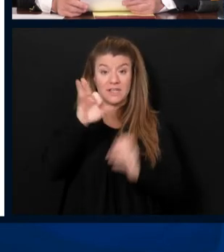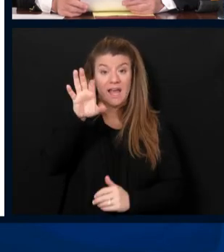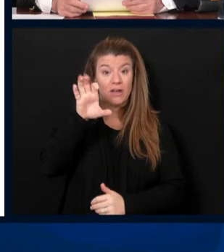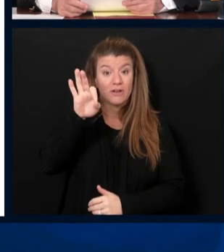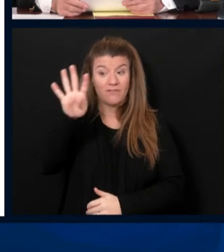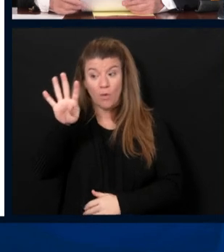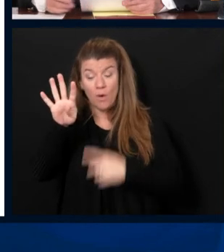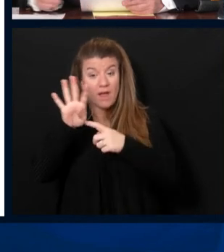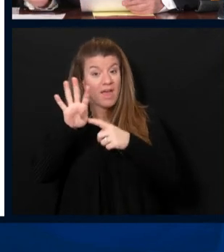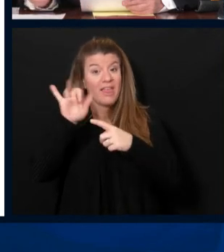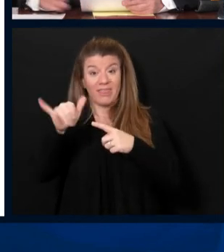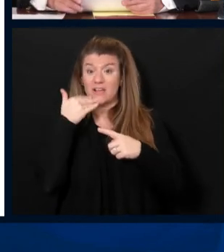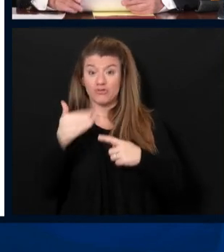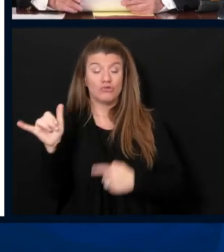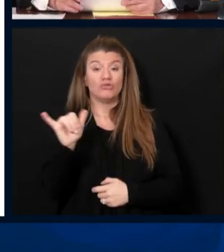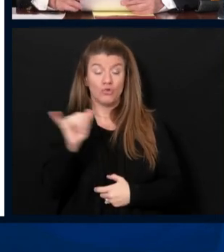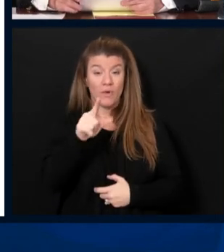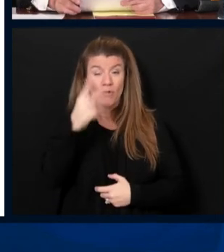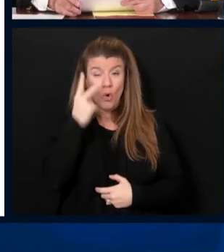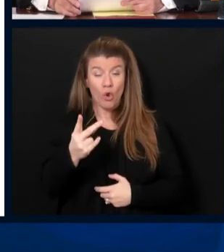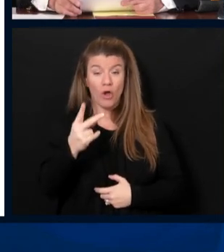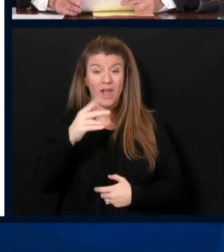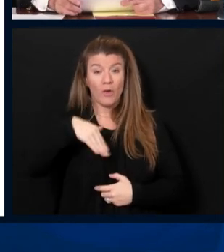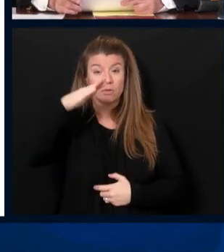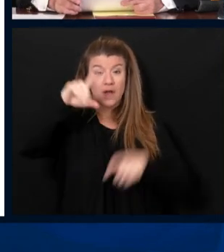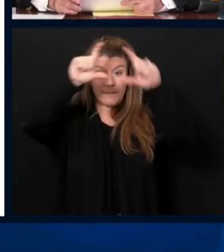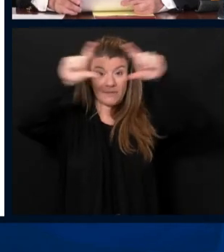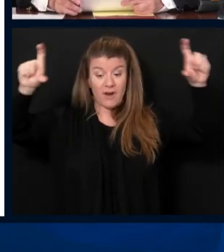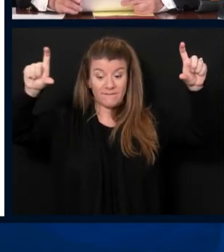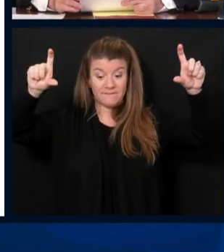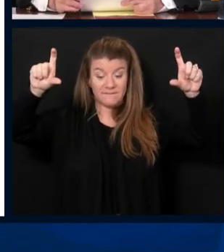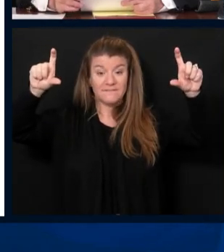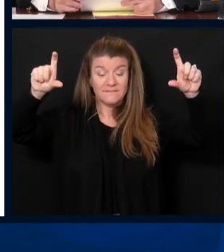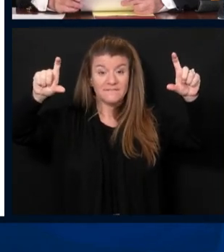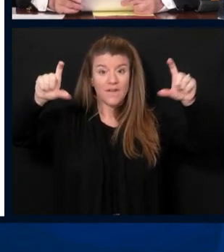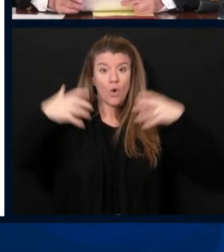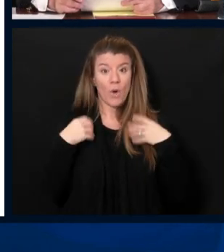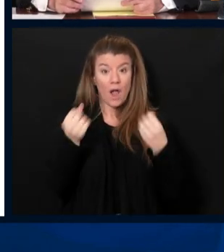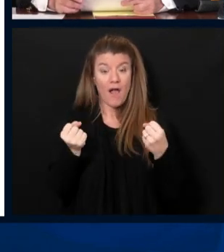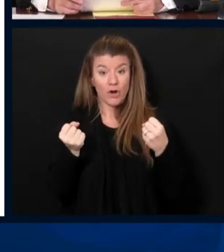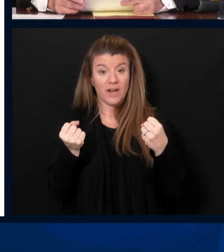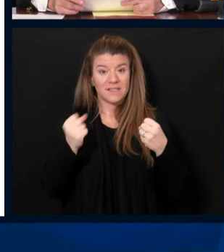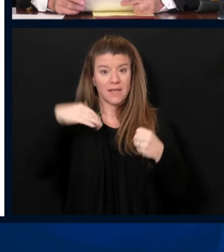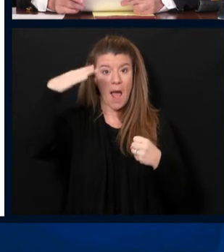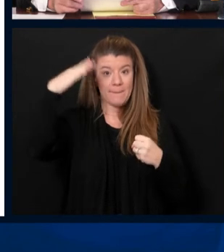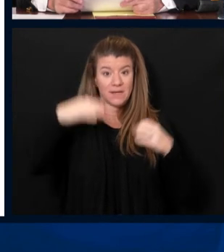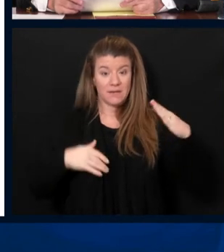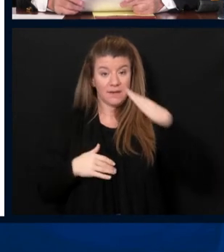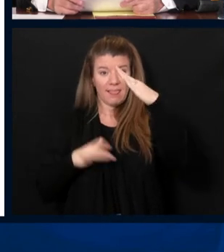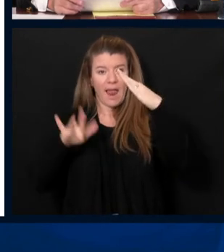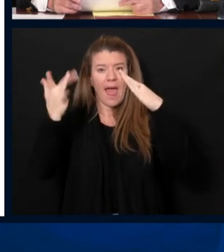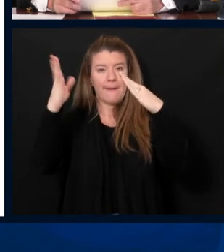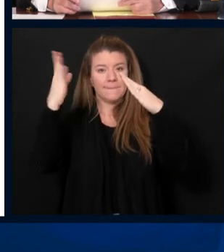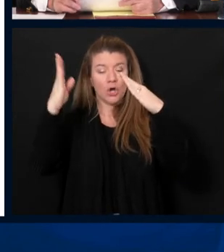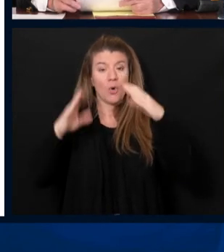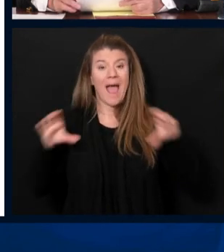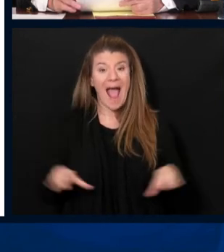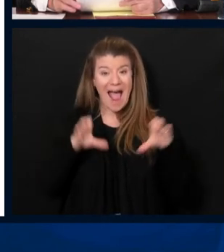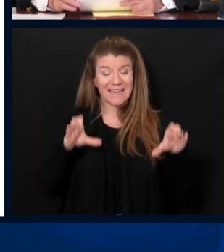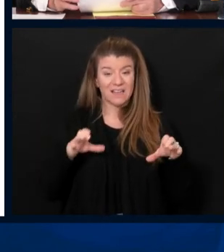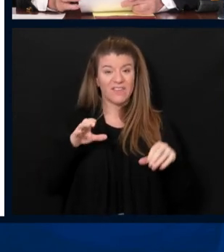113,994. That's really good. If you look at those top two lines, recovered is the top line, light blue, and active